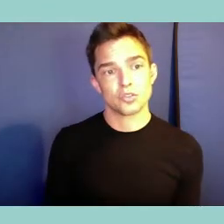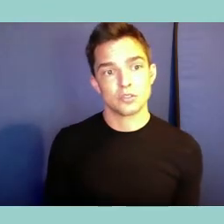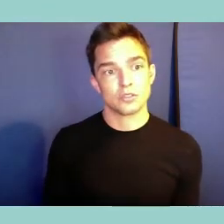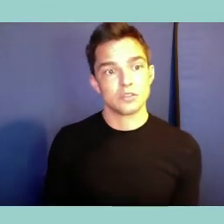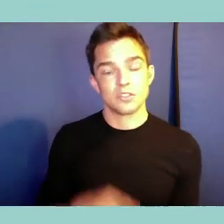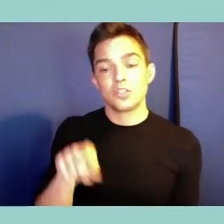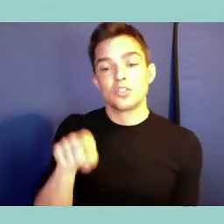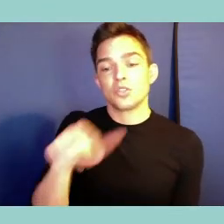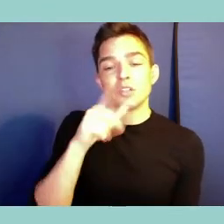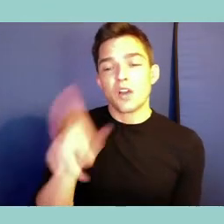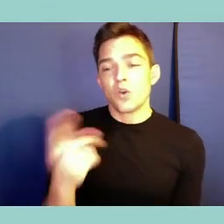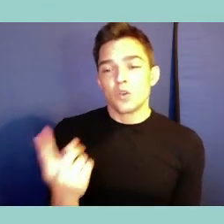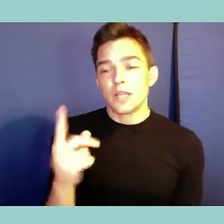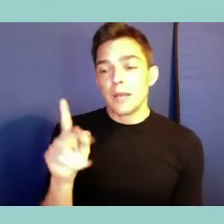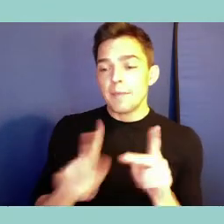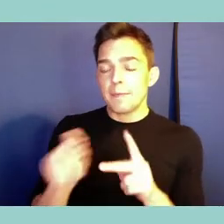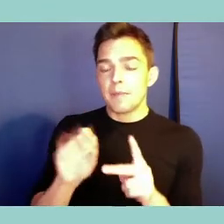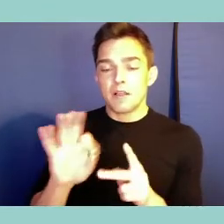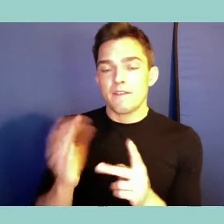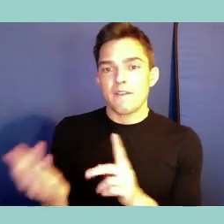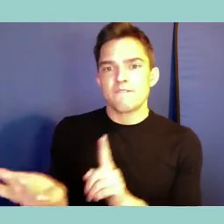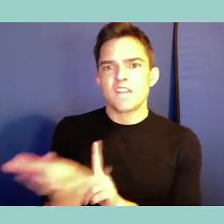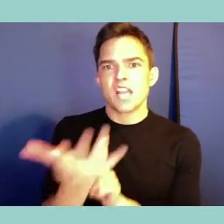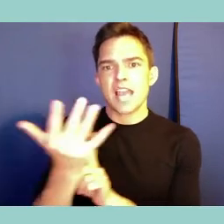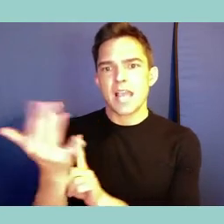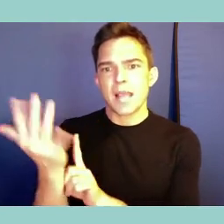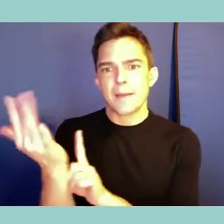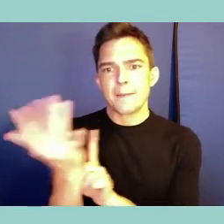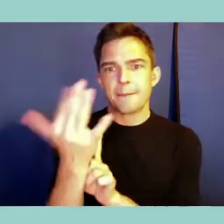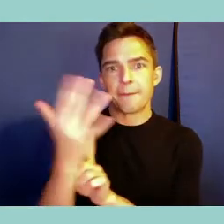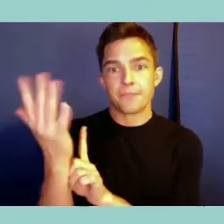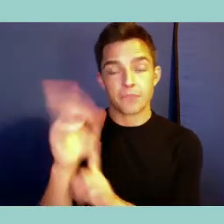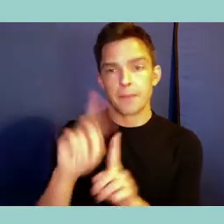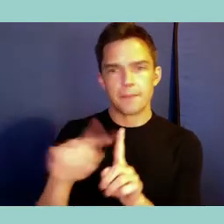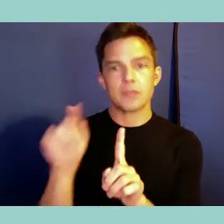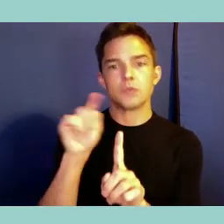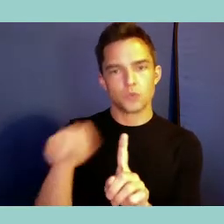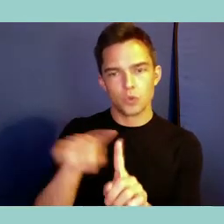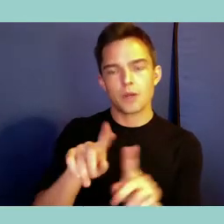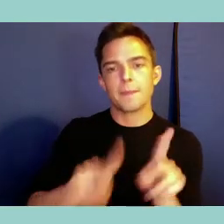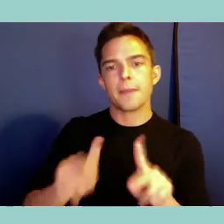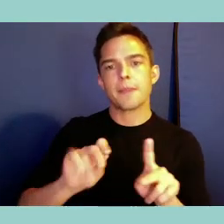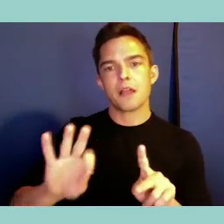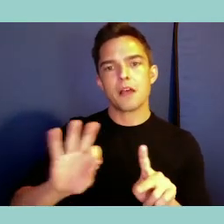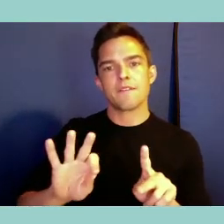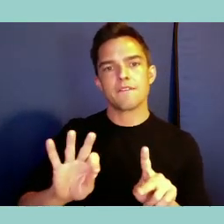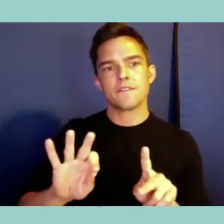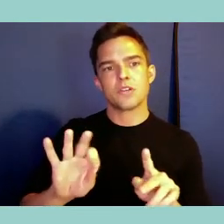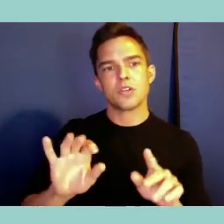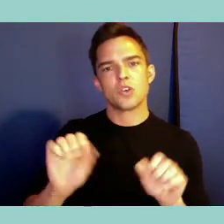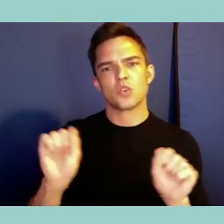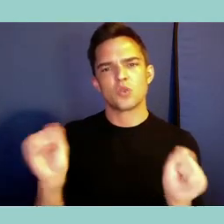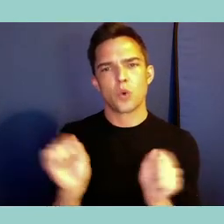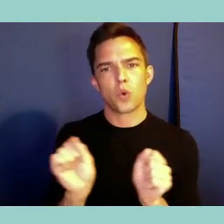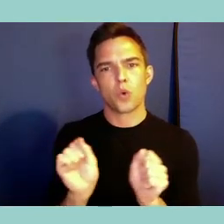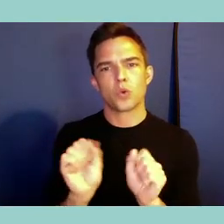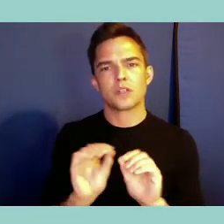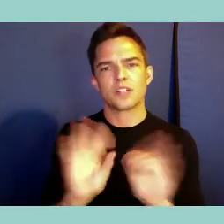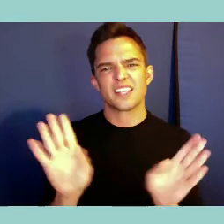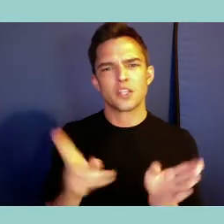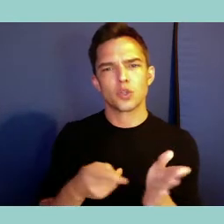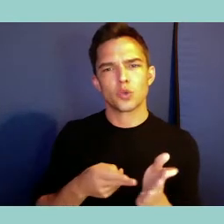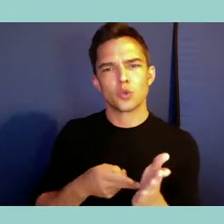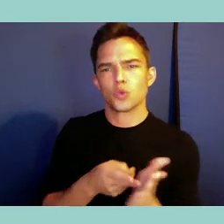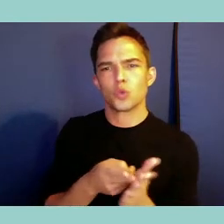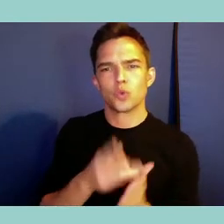You are not only a people of flame, but also a people of cold, clear